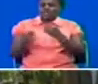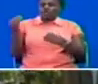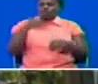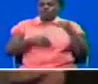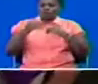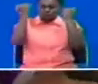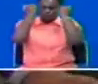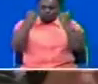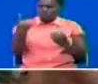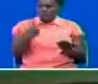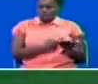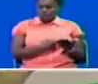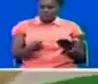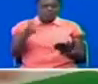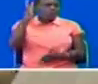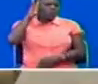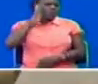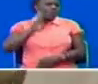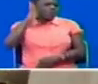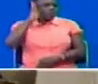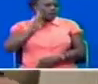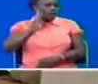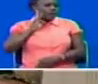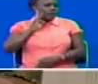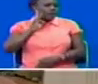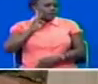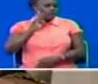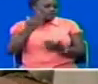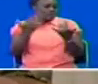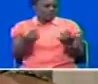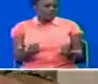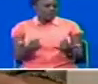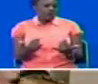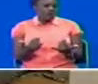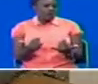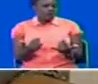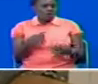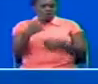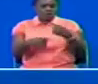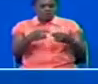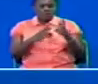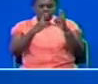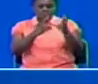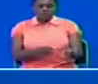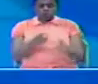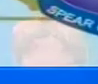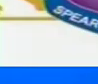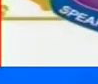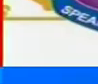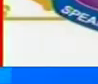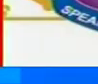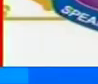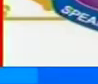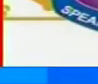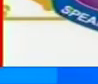in a week, Wabukala would outline what may perhaps be termed as his progress report. Since January